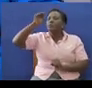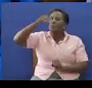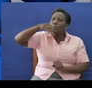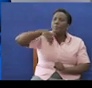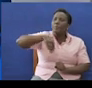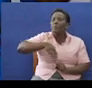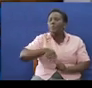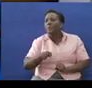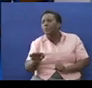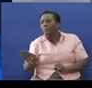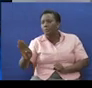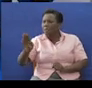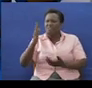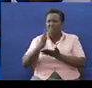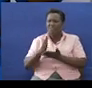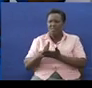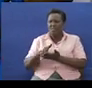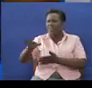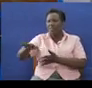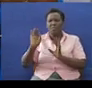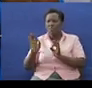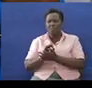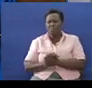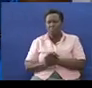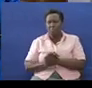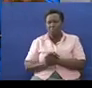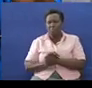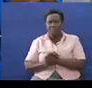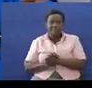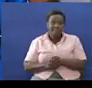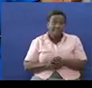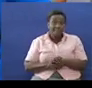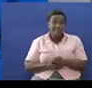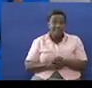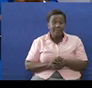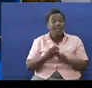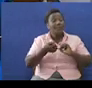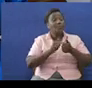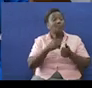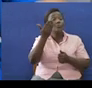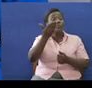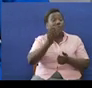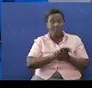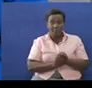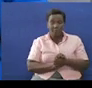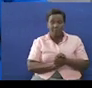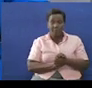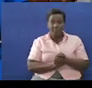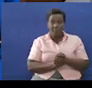they have to go up and down and up and down. All that area, which is not good, of course, they have to go and fetch